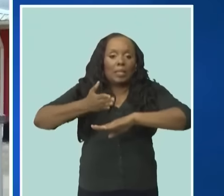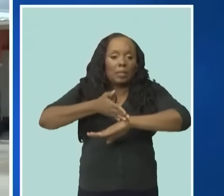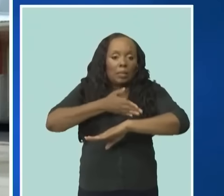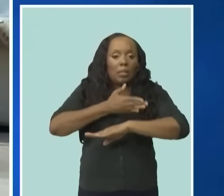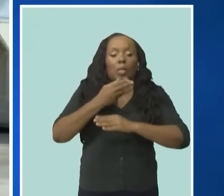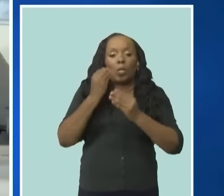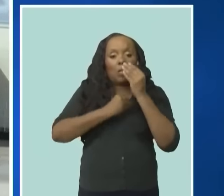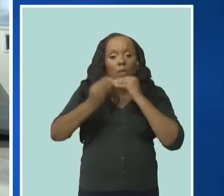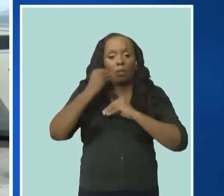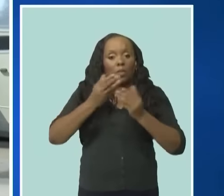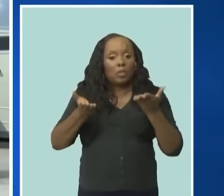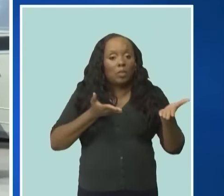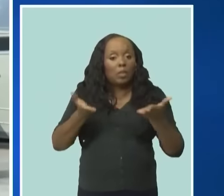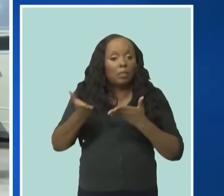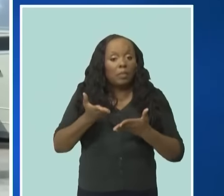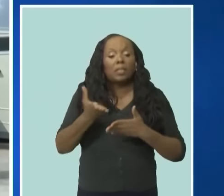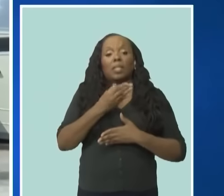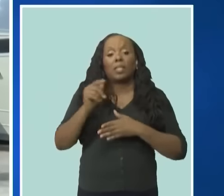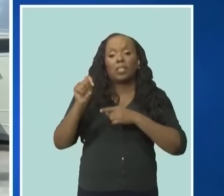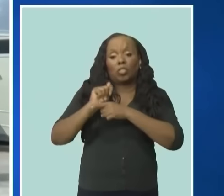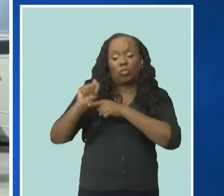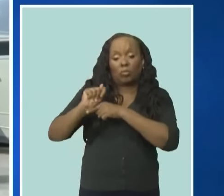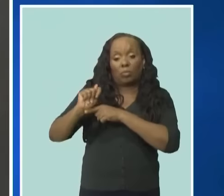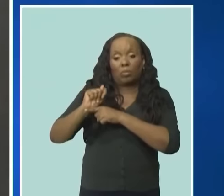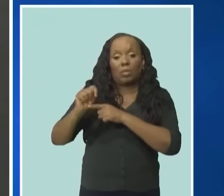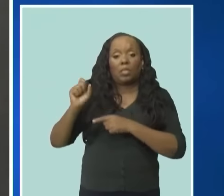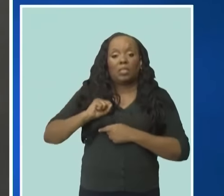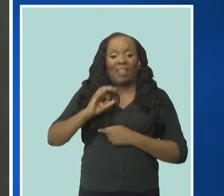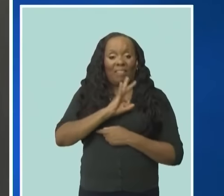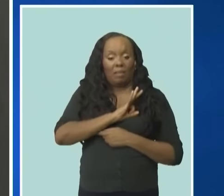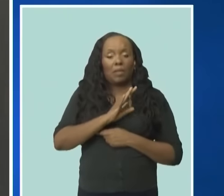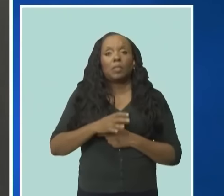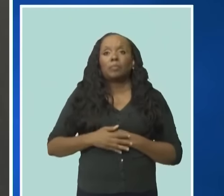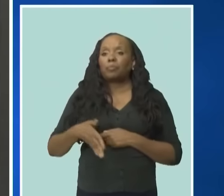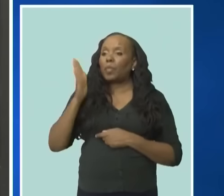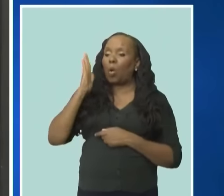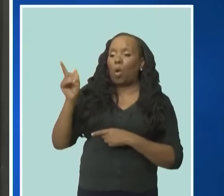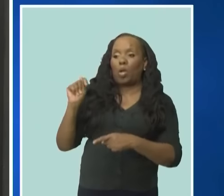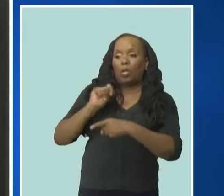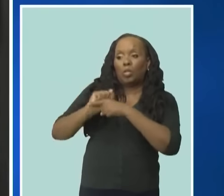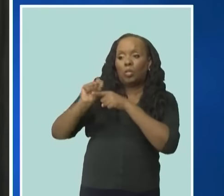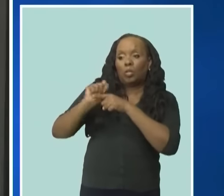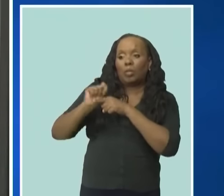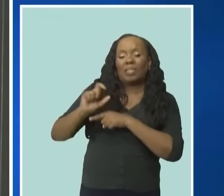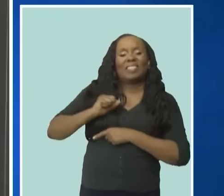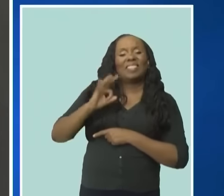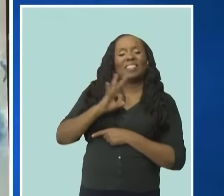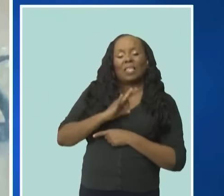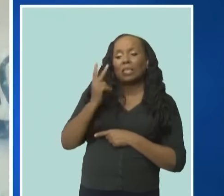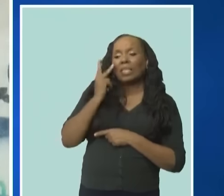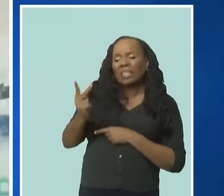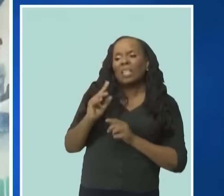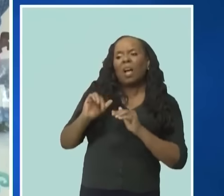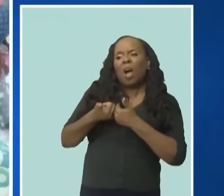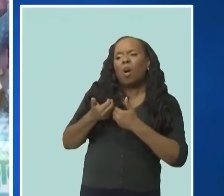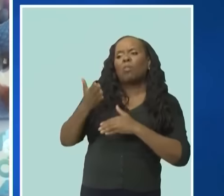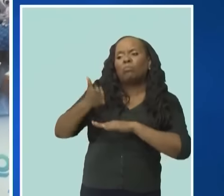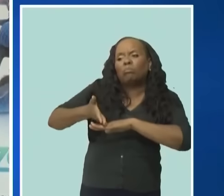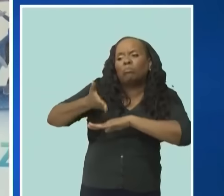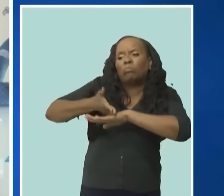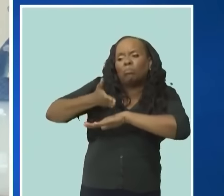service and to train staff. While we shut, we would do some training with the staff to see how we could get forward better on that